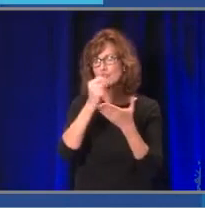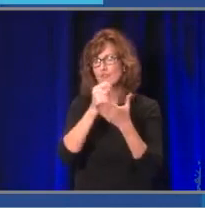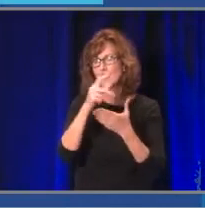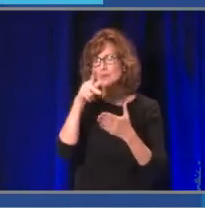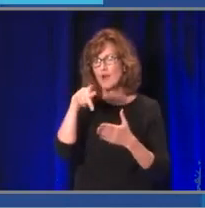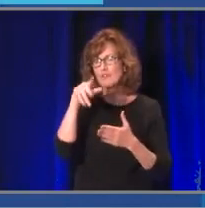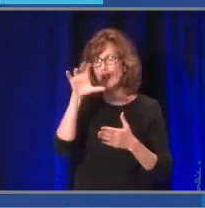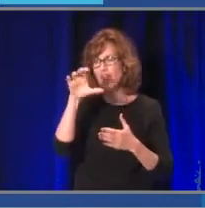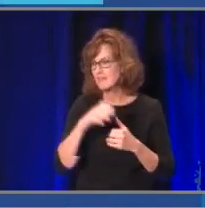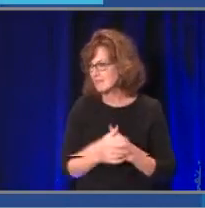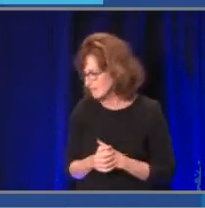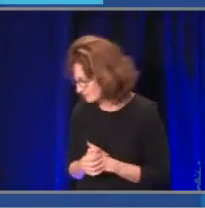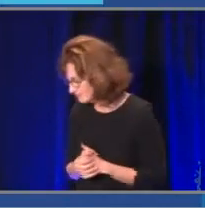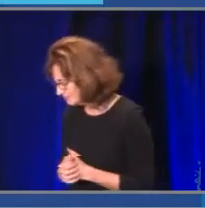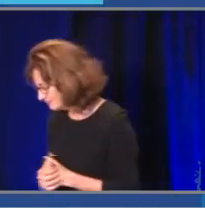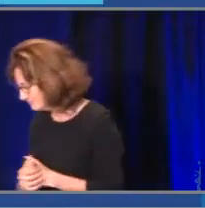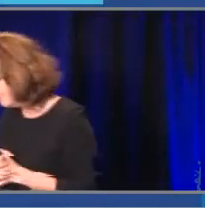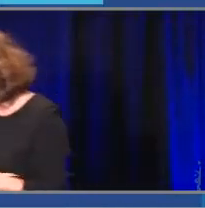Kevin.